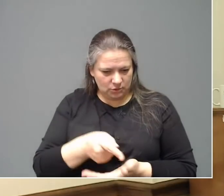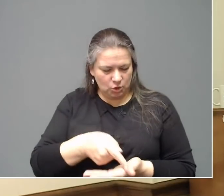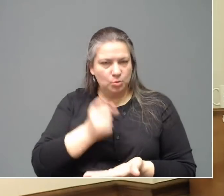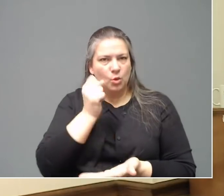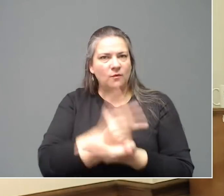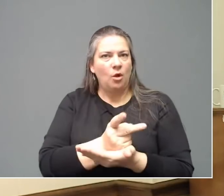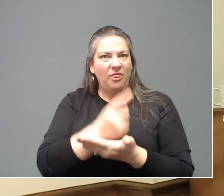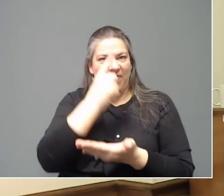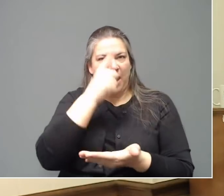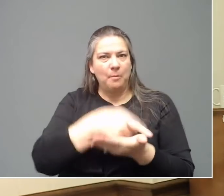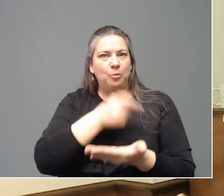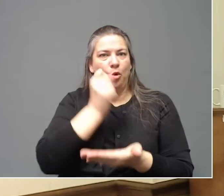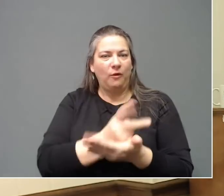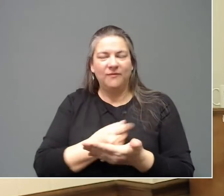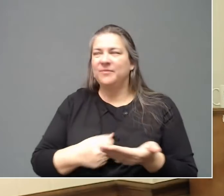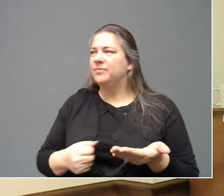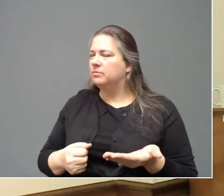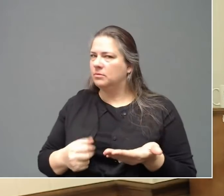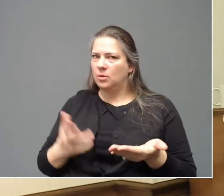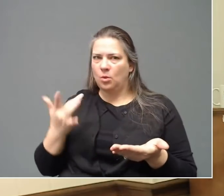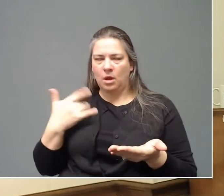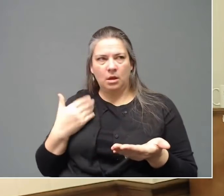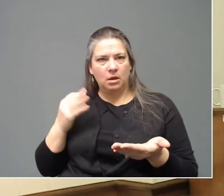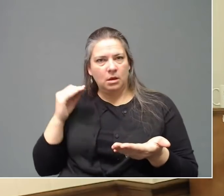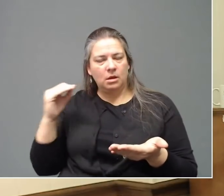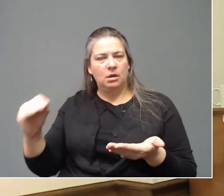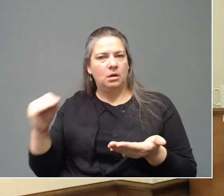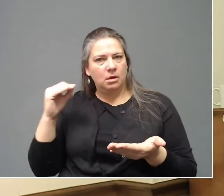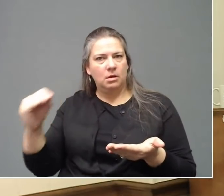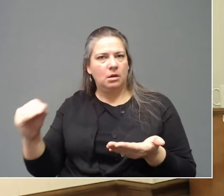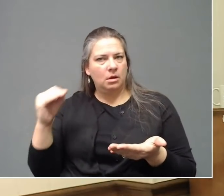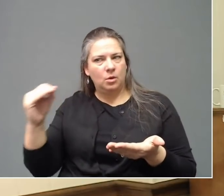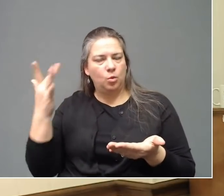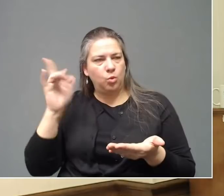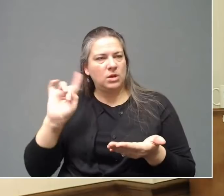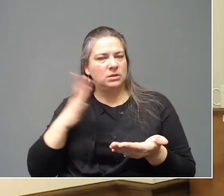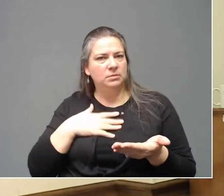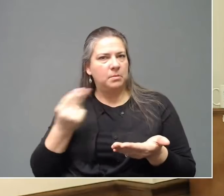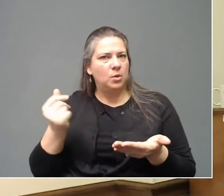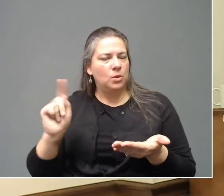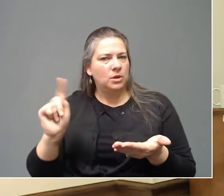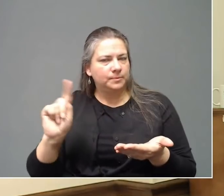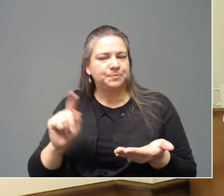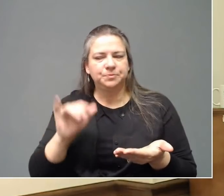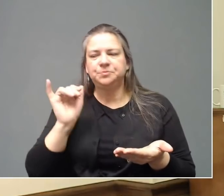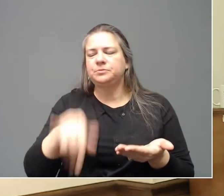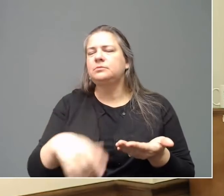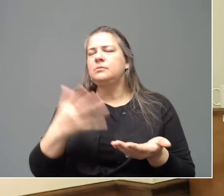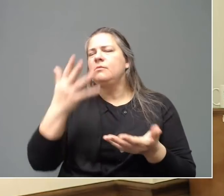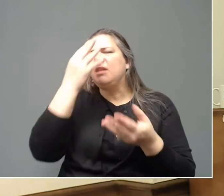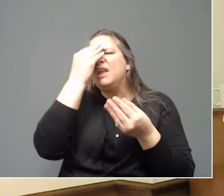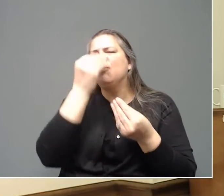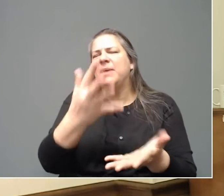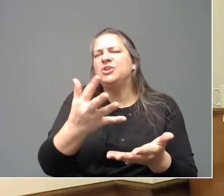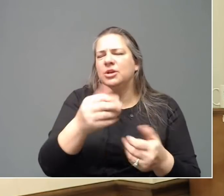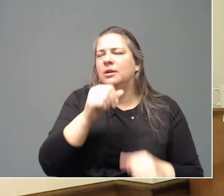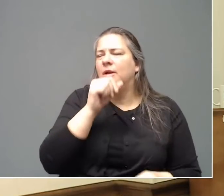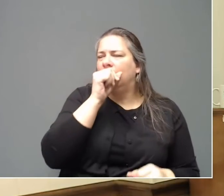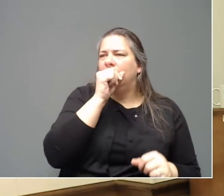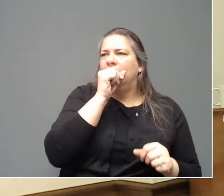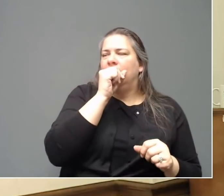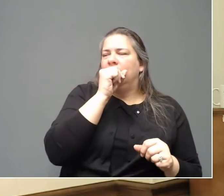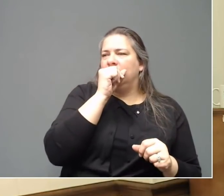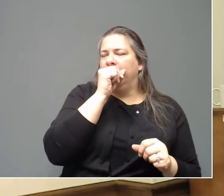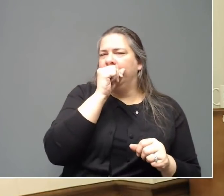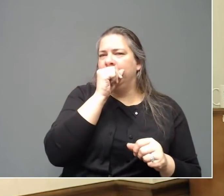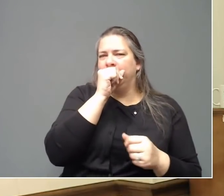then don't understand why they don't immediately get X dollars. So some of it's an information gap, but some of it is often just mistakes